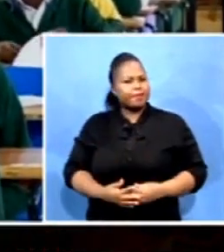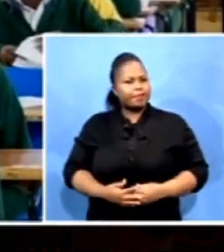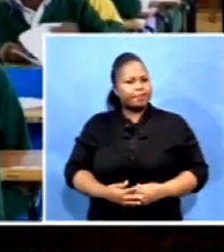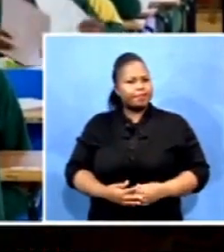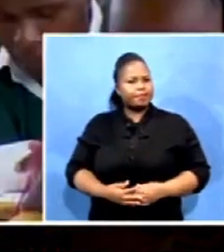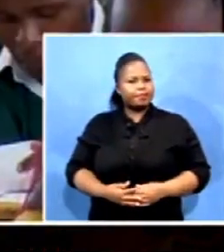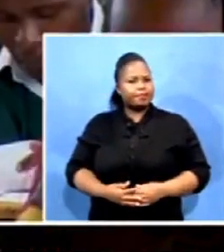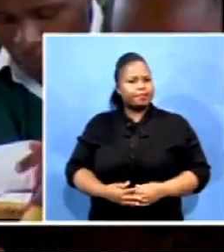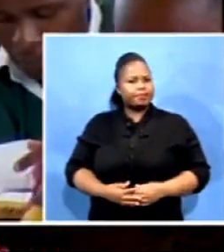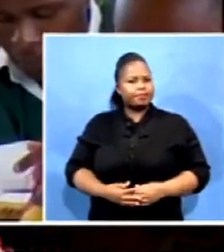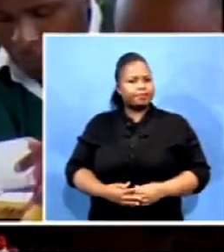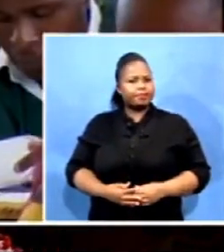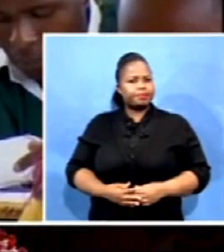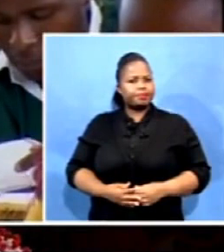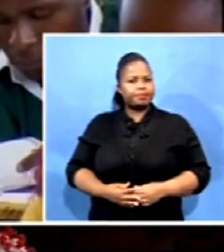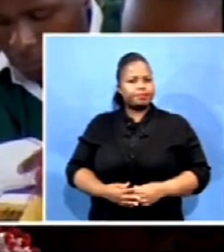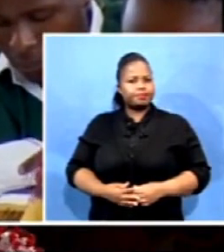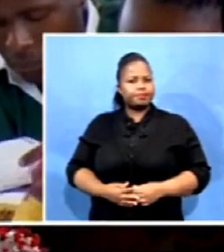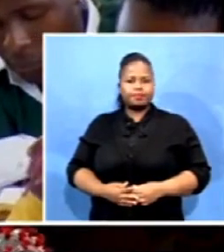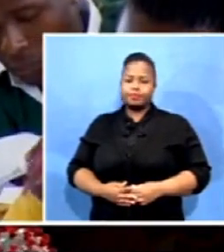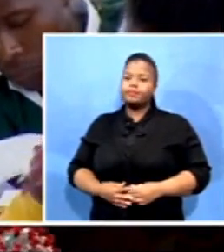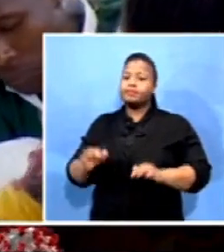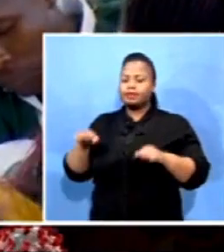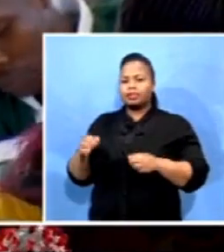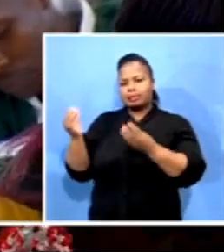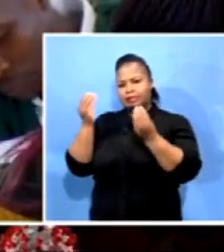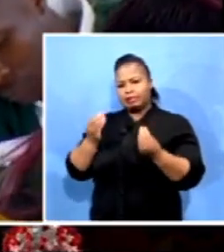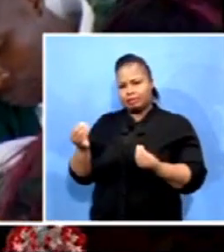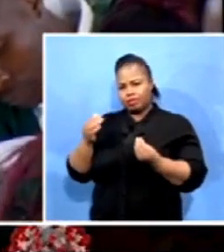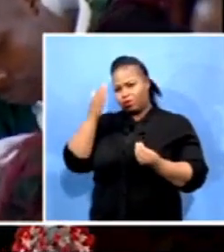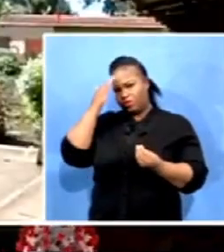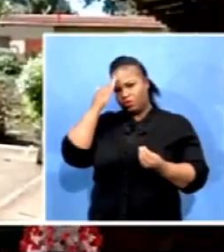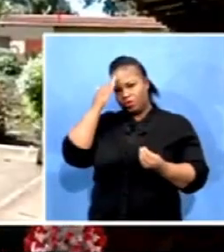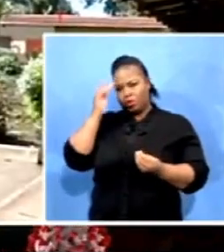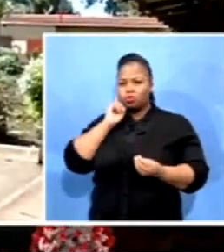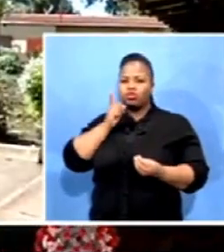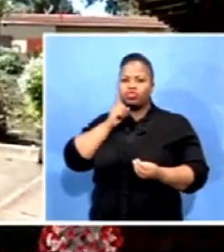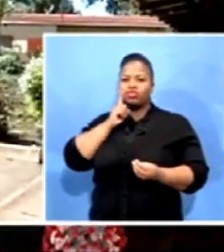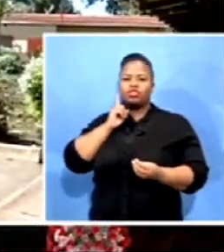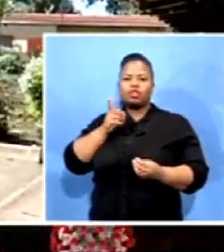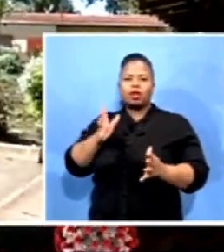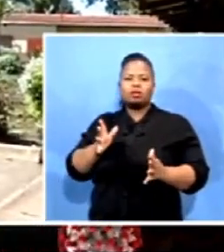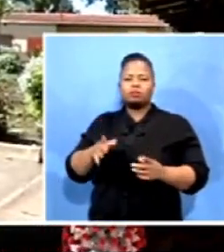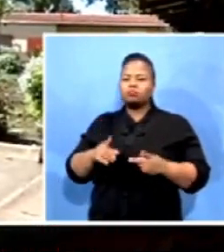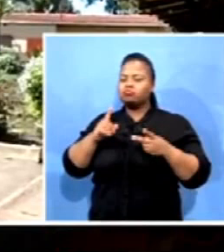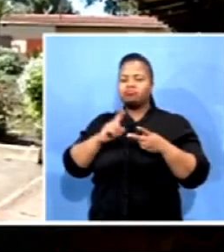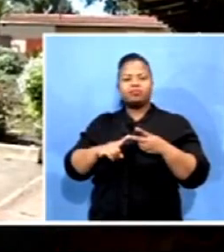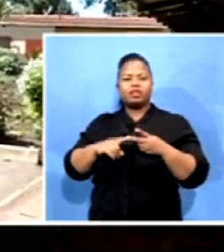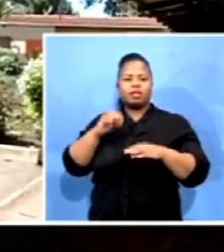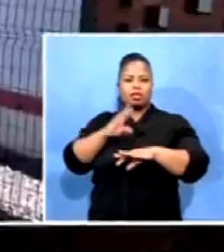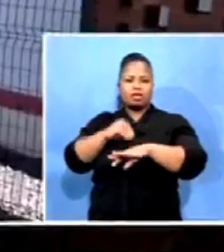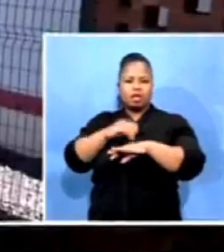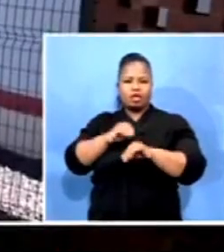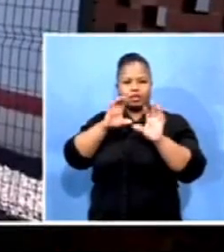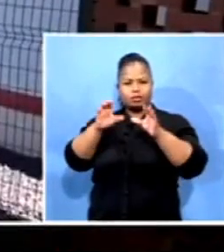Well, we do have statistics of teachers as well as their age group. As I'm saying